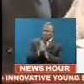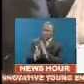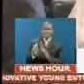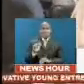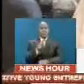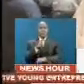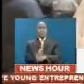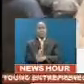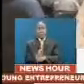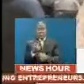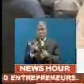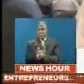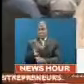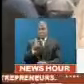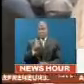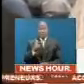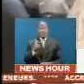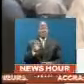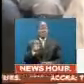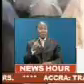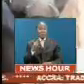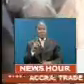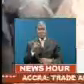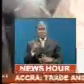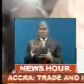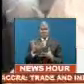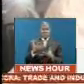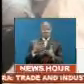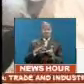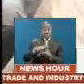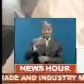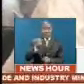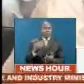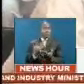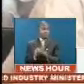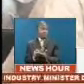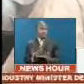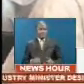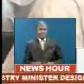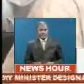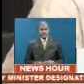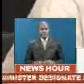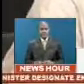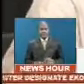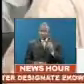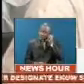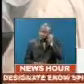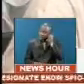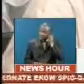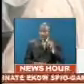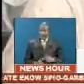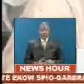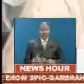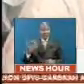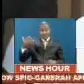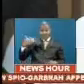up the Ghana Education Trust Fund. He as well had an oversight role of the then Ministry of Mines and Energy in former President